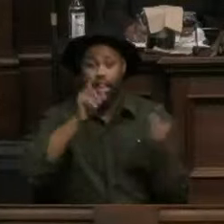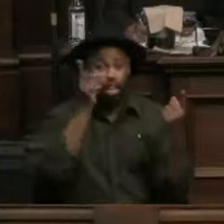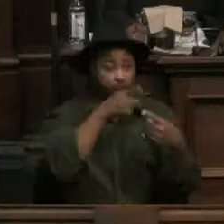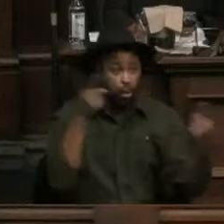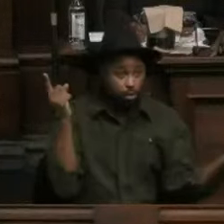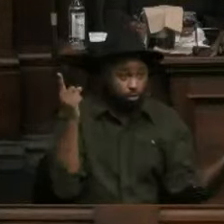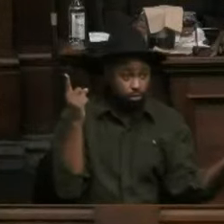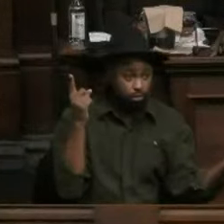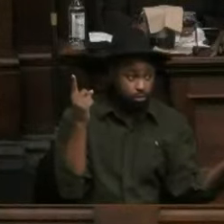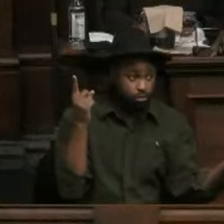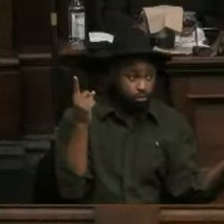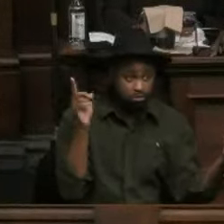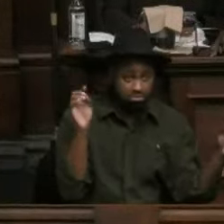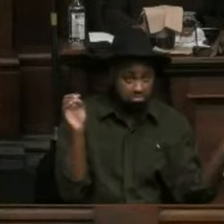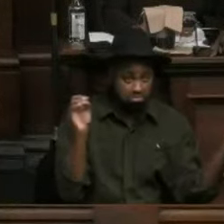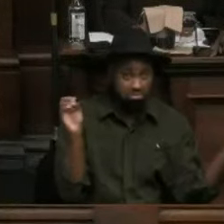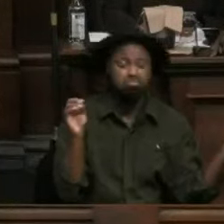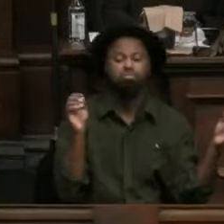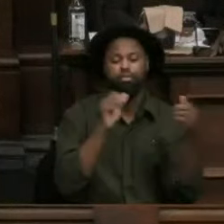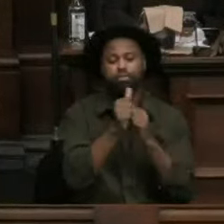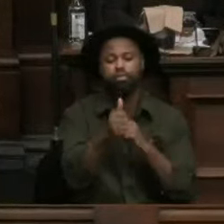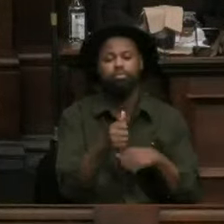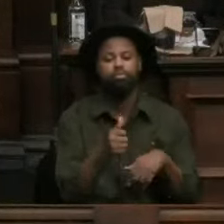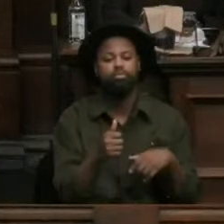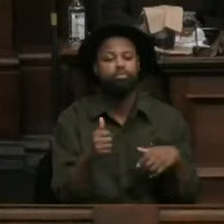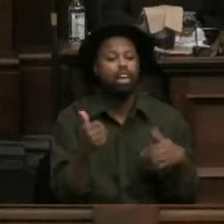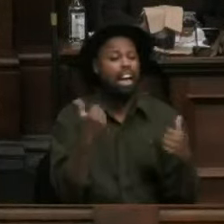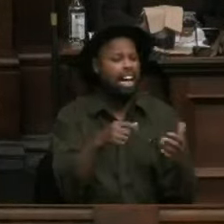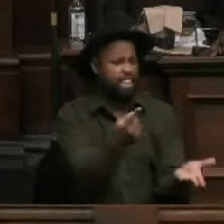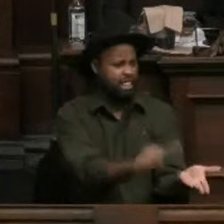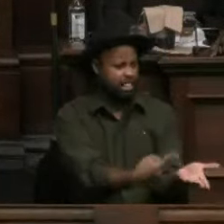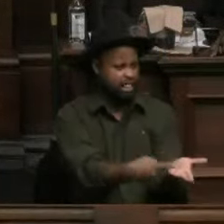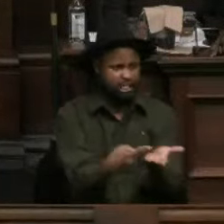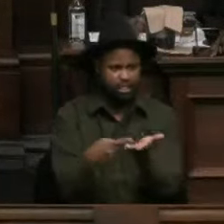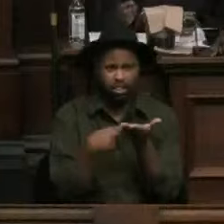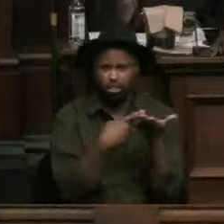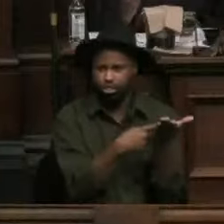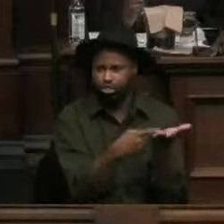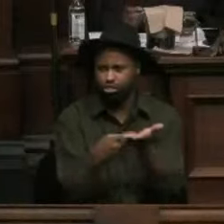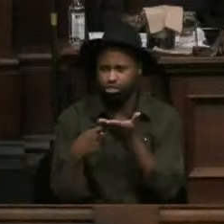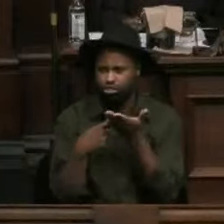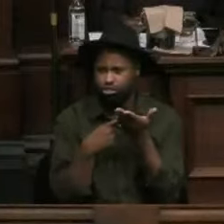opposed? The motion carries. Any discussion on this matter?